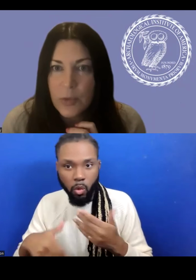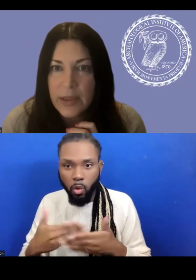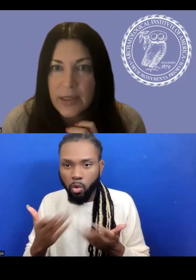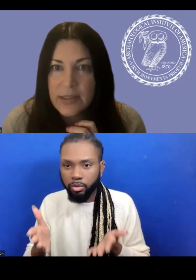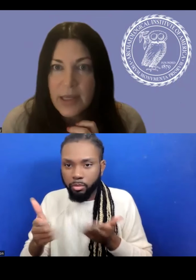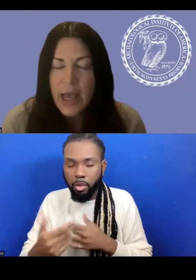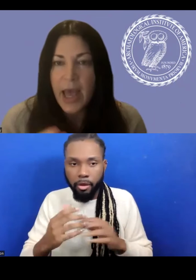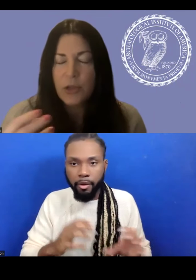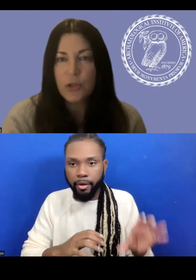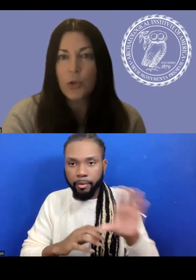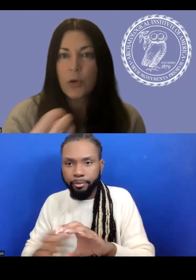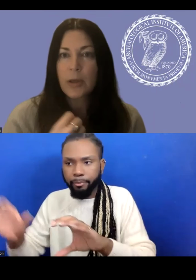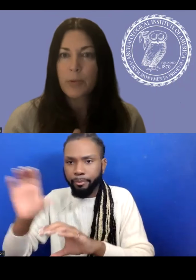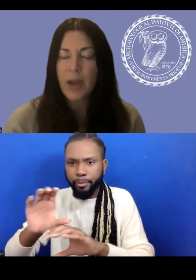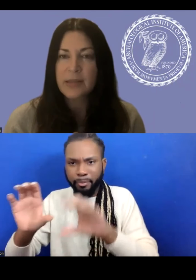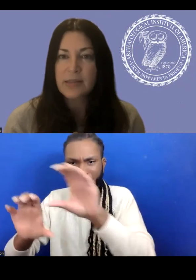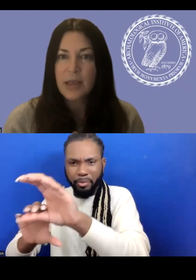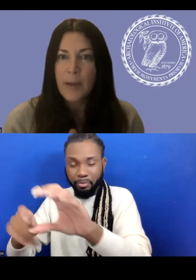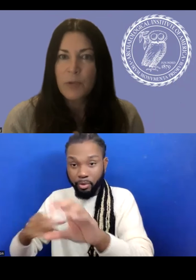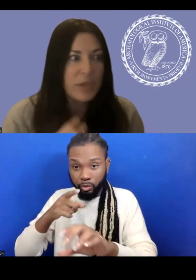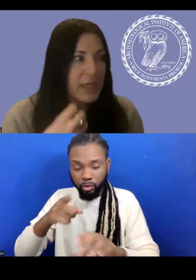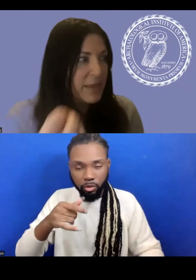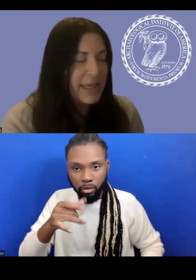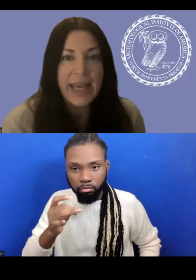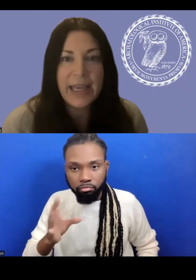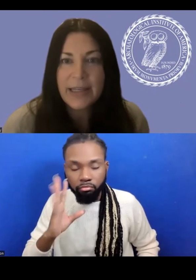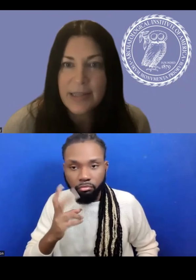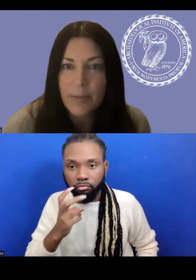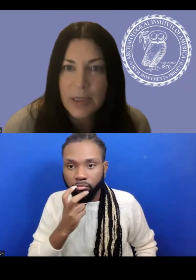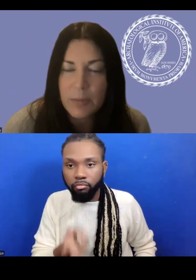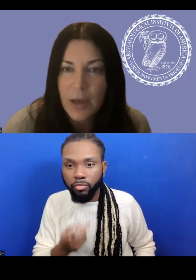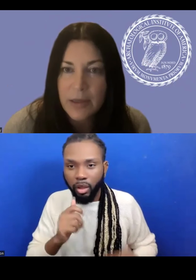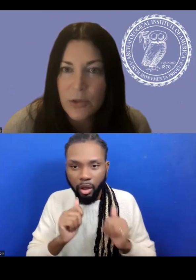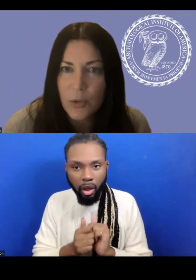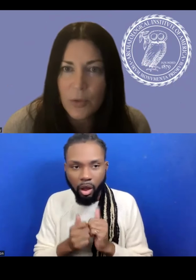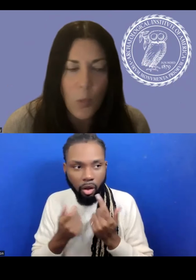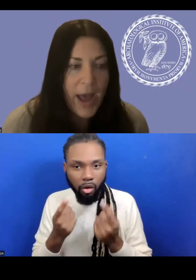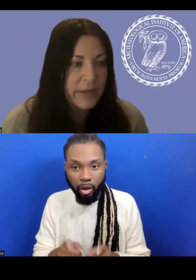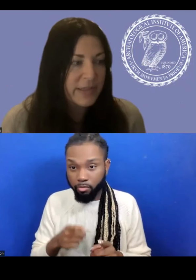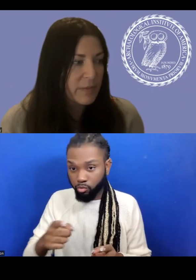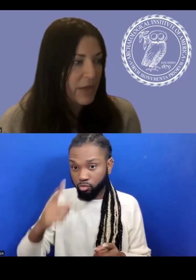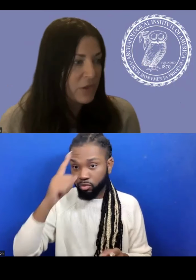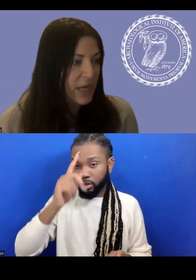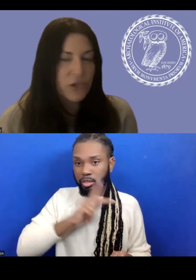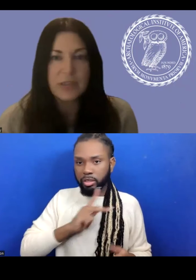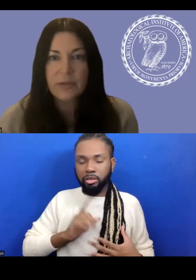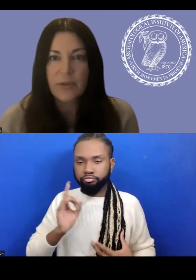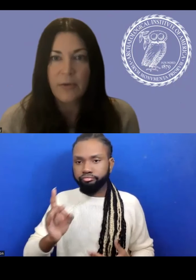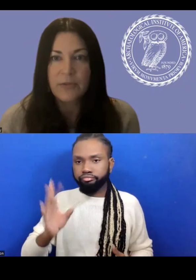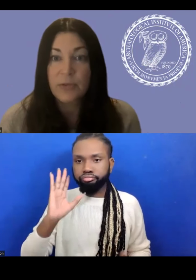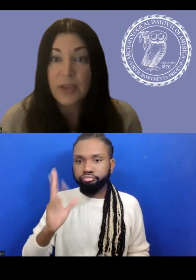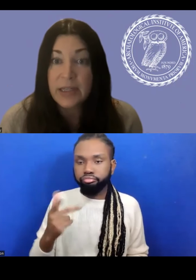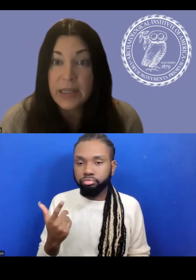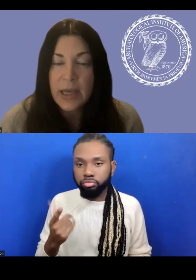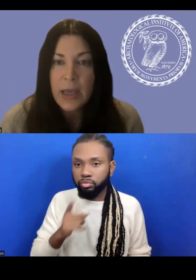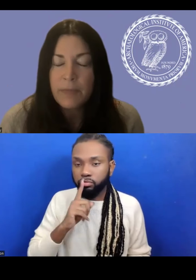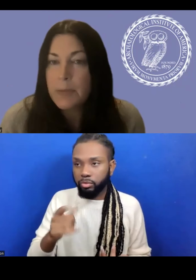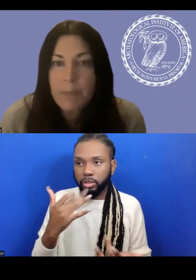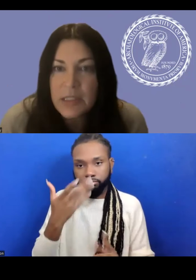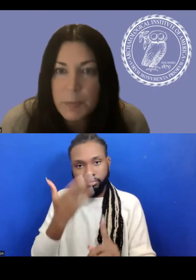they doing this? And you were impressed. You think the king is something beyond your wildest imaginations of